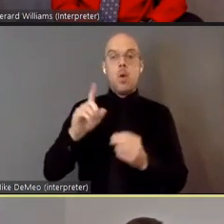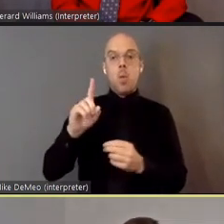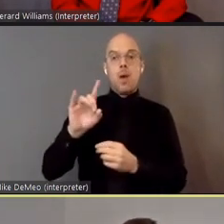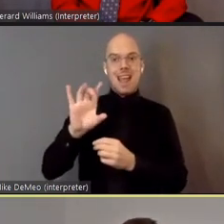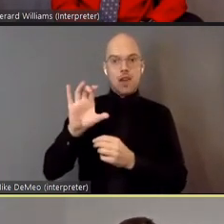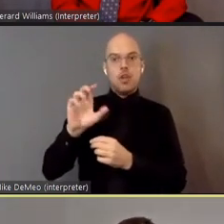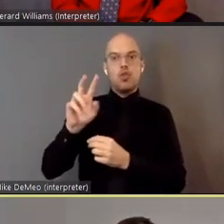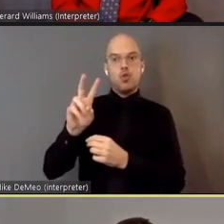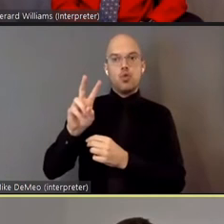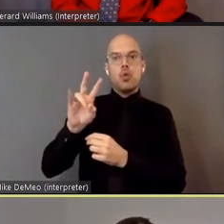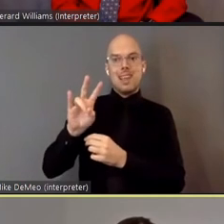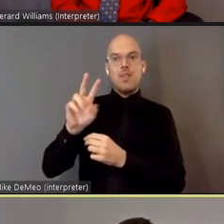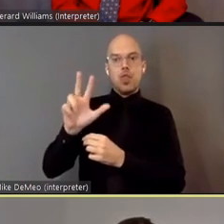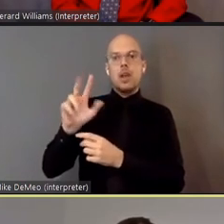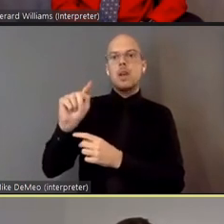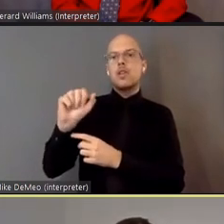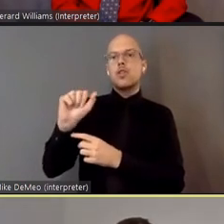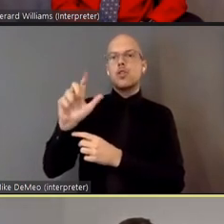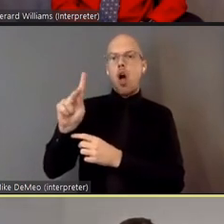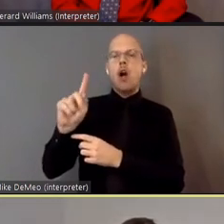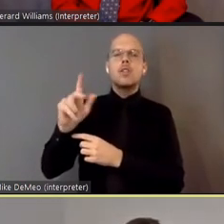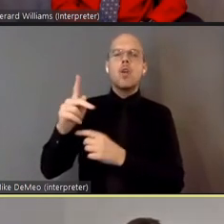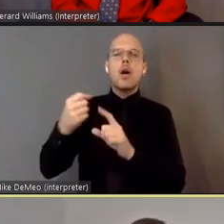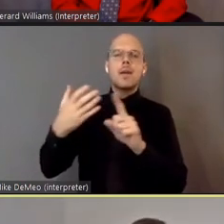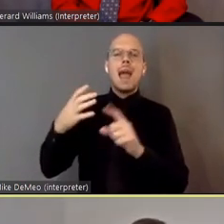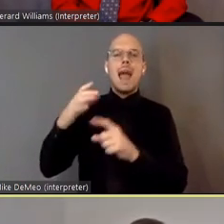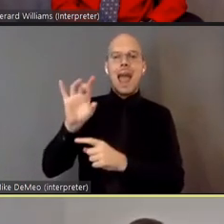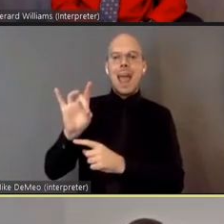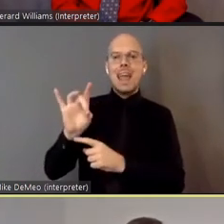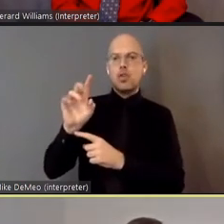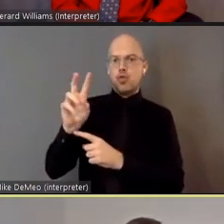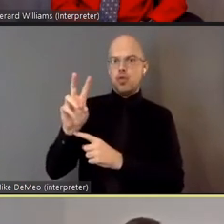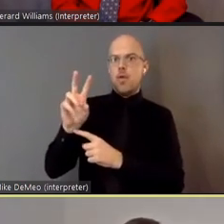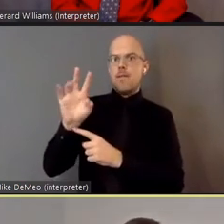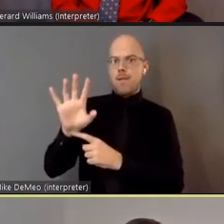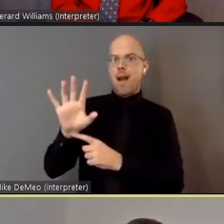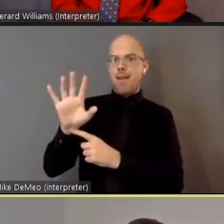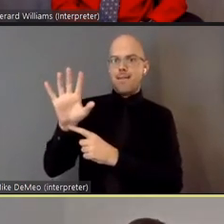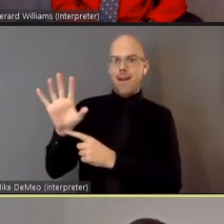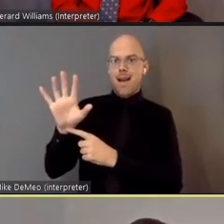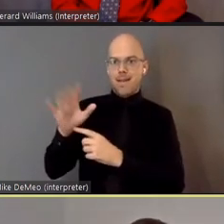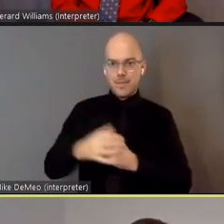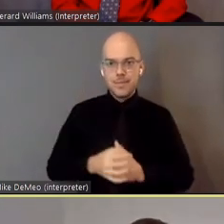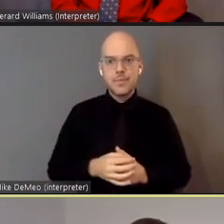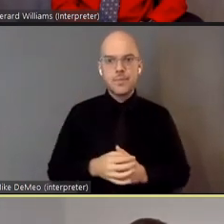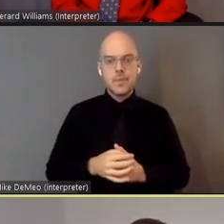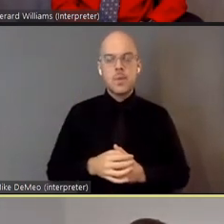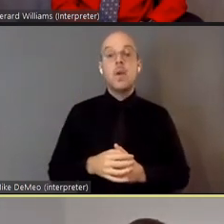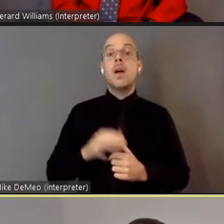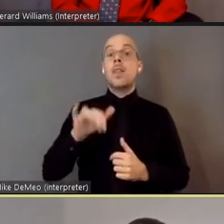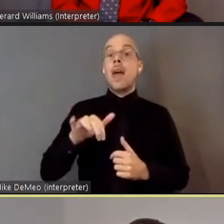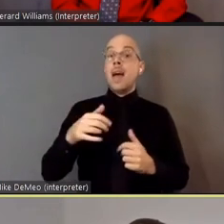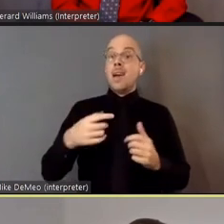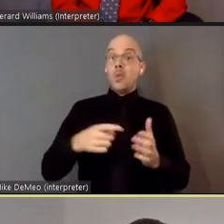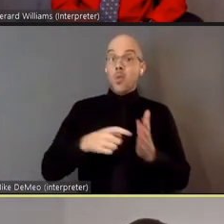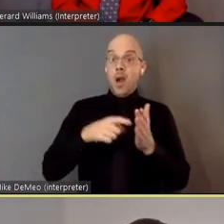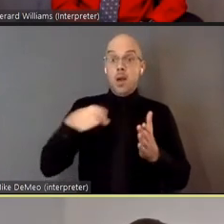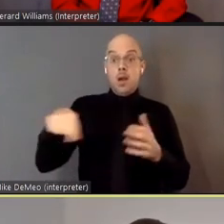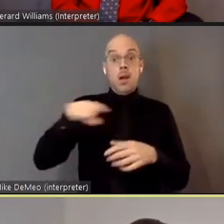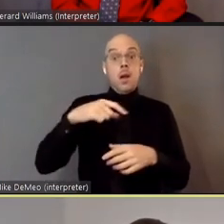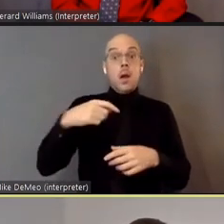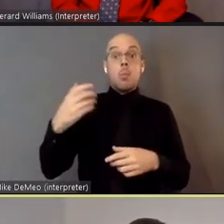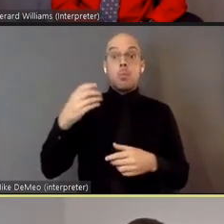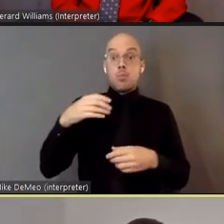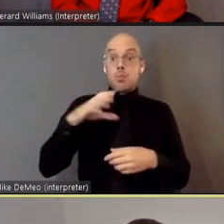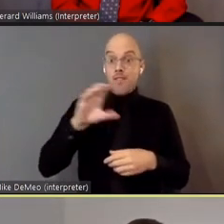1-800-273-TALK or 8255. It requires that covered providers implement 10-digit